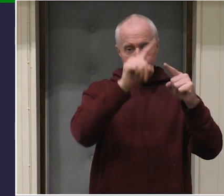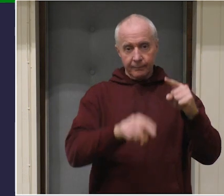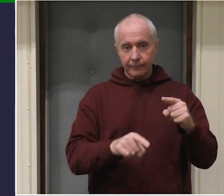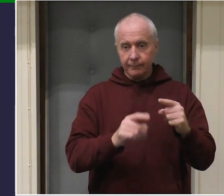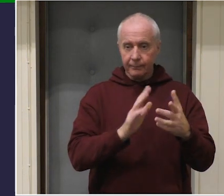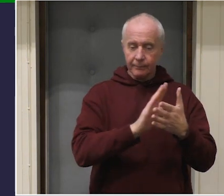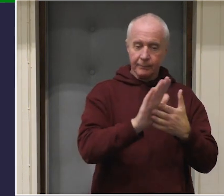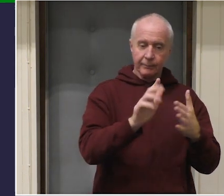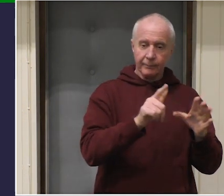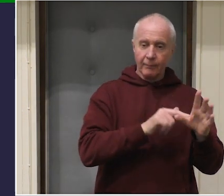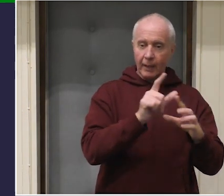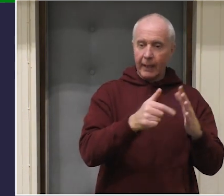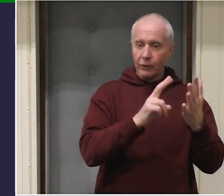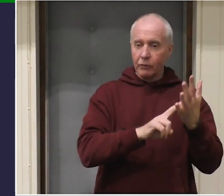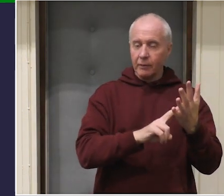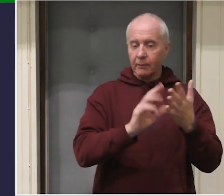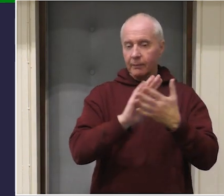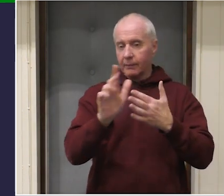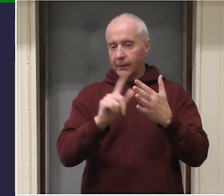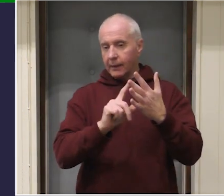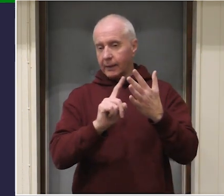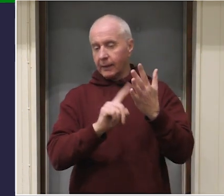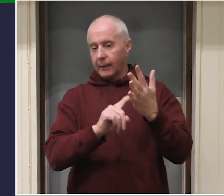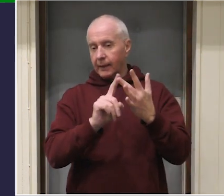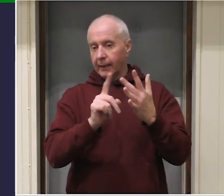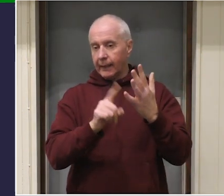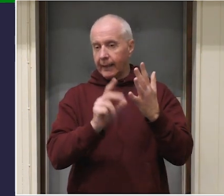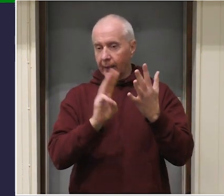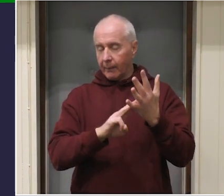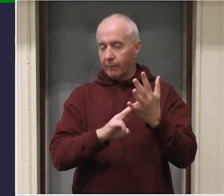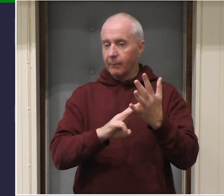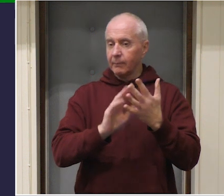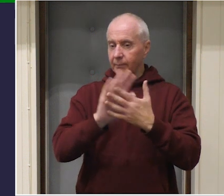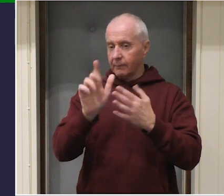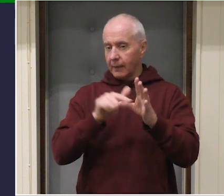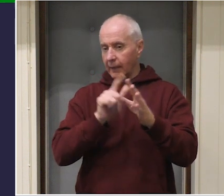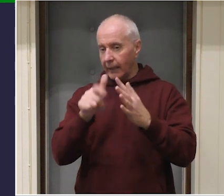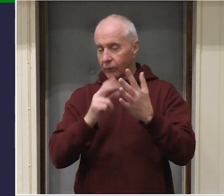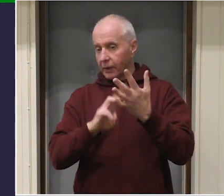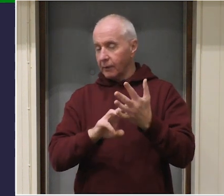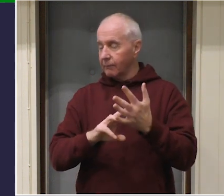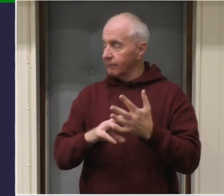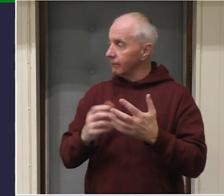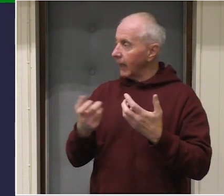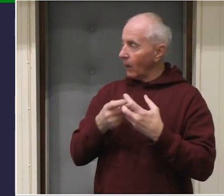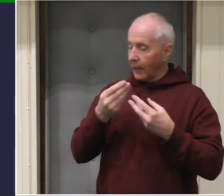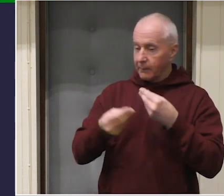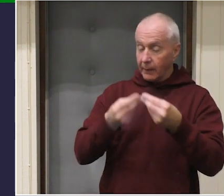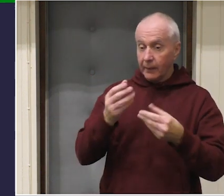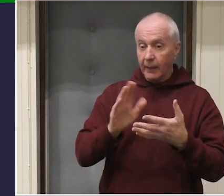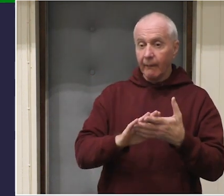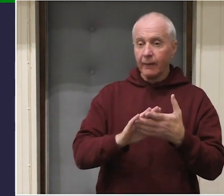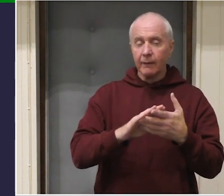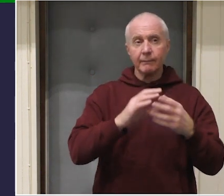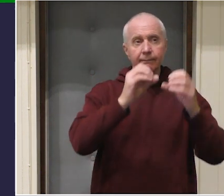hydrogen line. This is a helium line. That's another helium line. And the only way we could explain this kind of thing is if we've got a short period binary